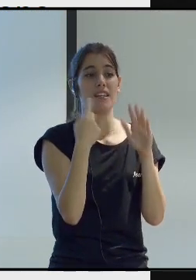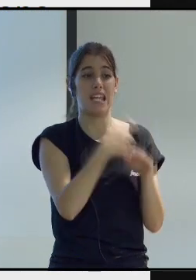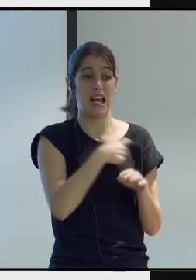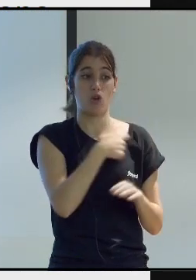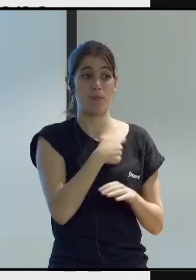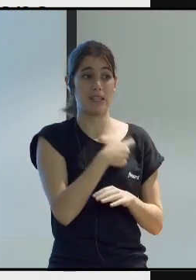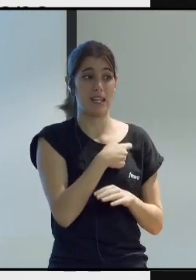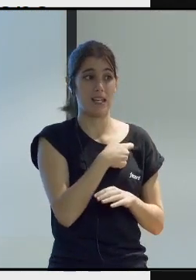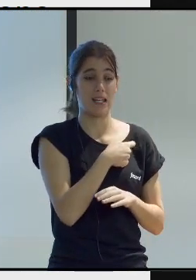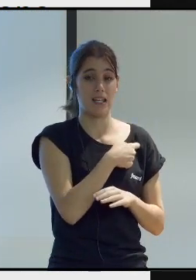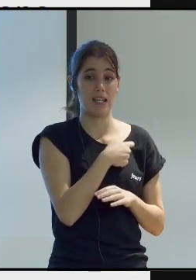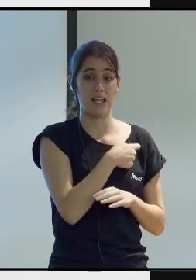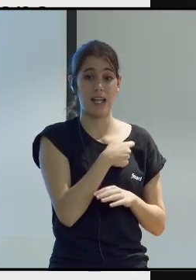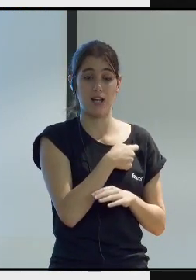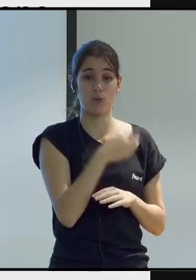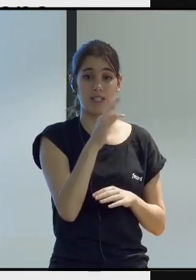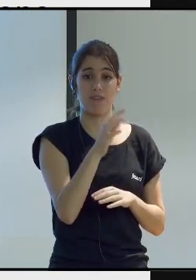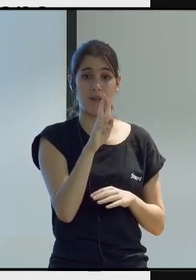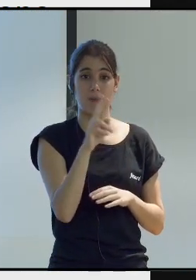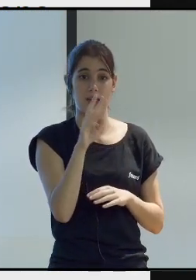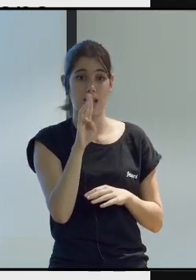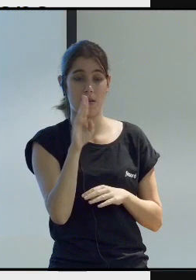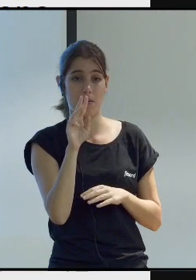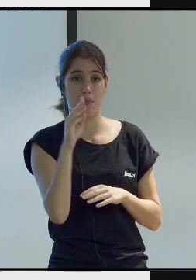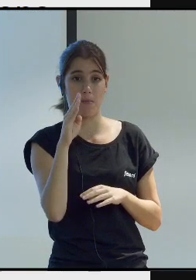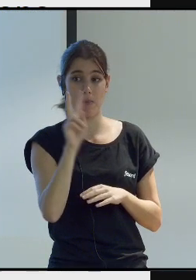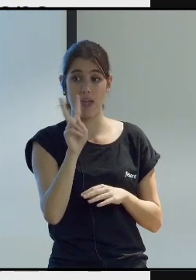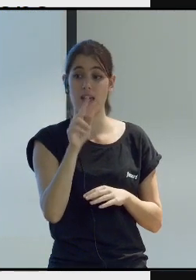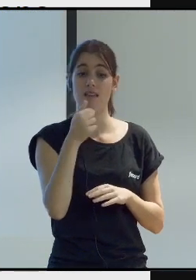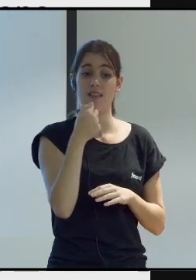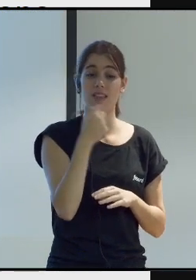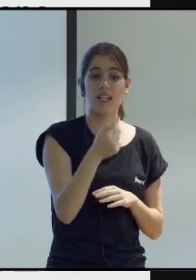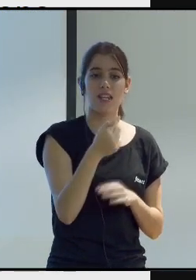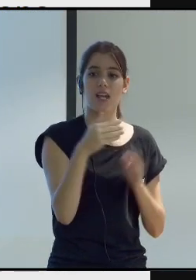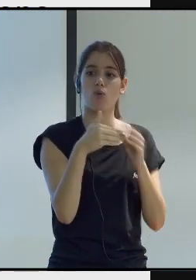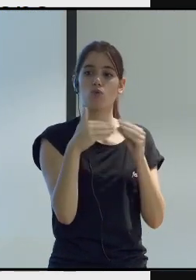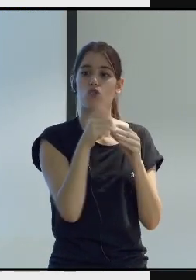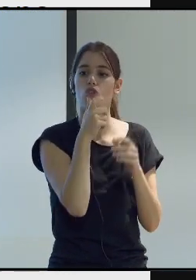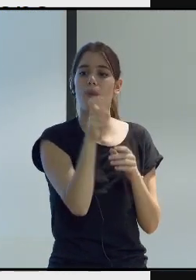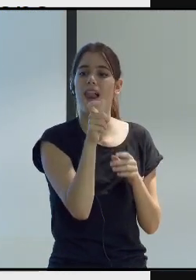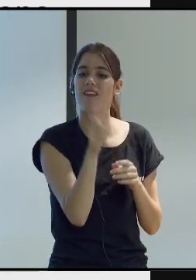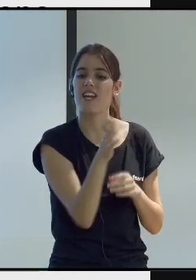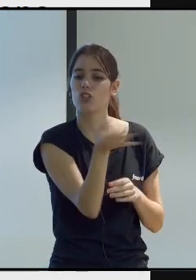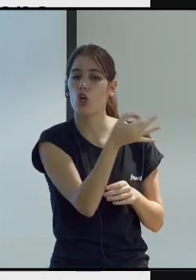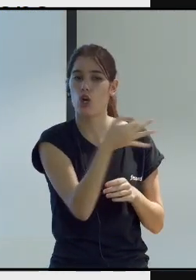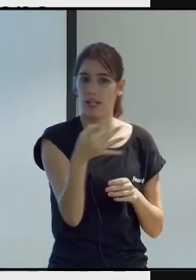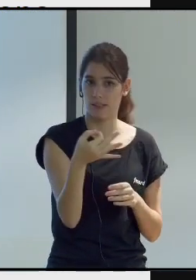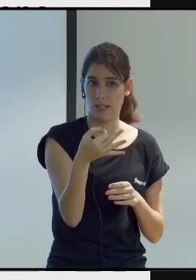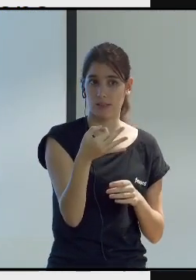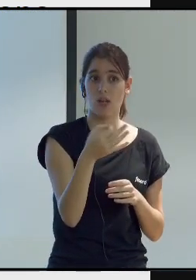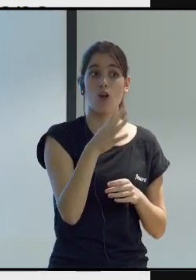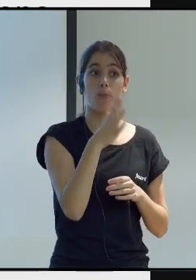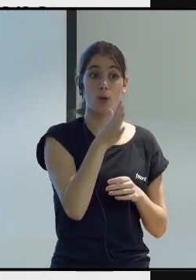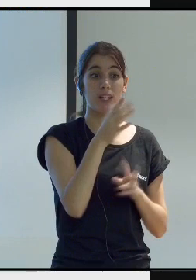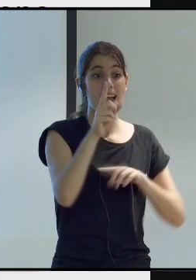CRPD, wherein they really stipulate the use of the right terminology, because using the same thing as